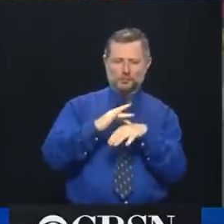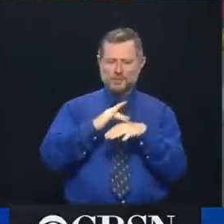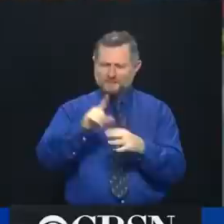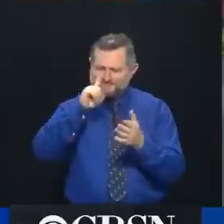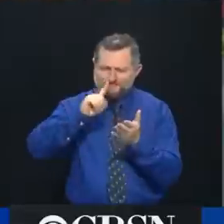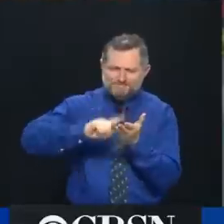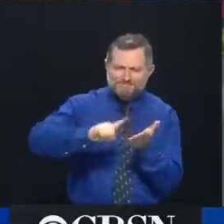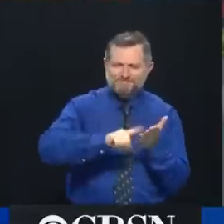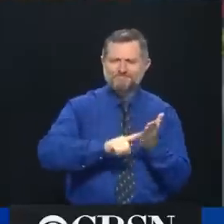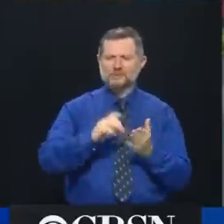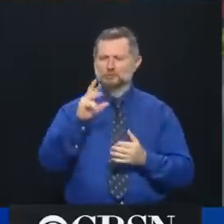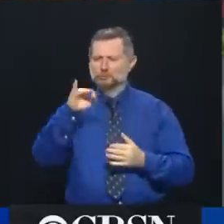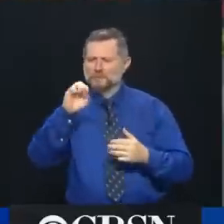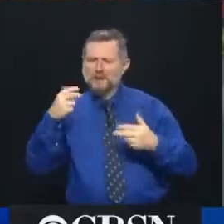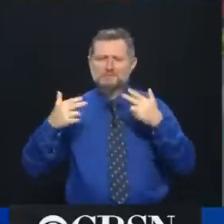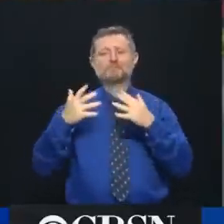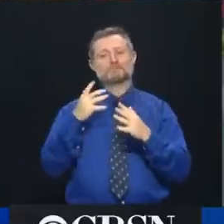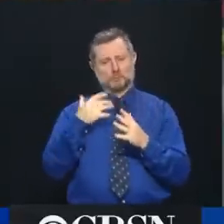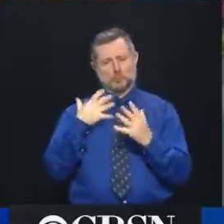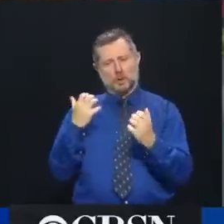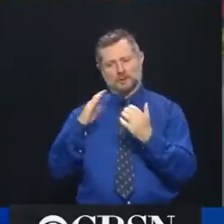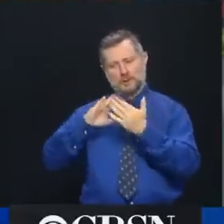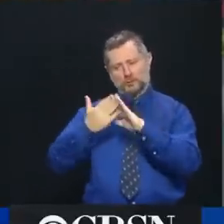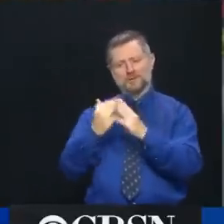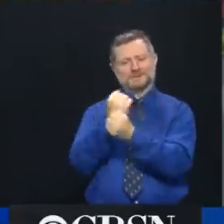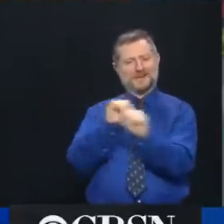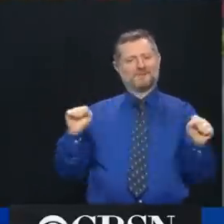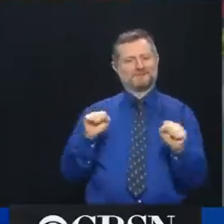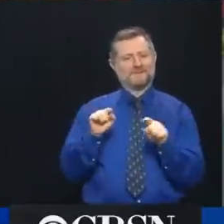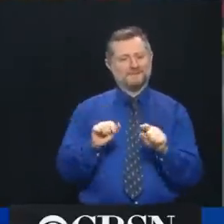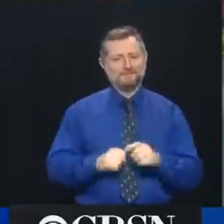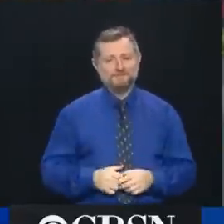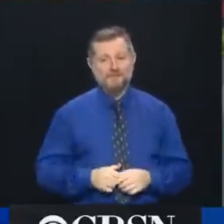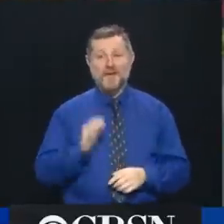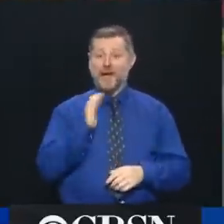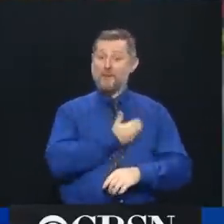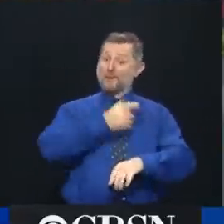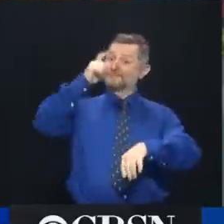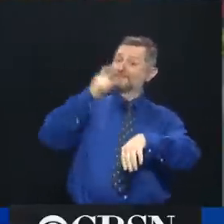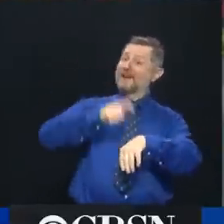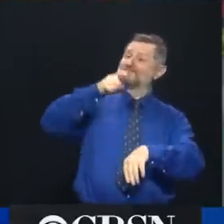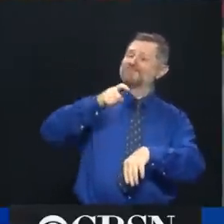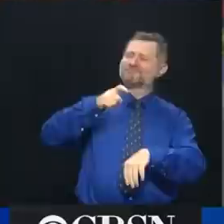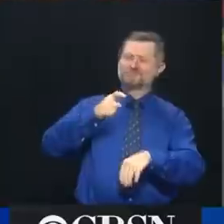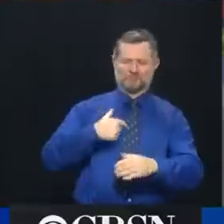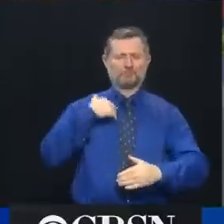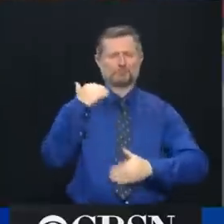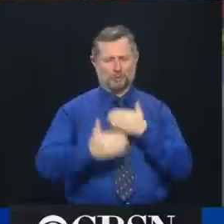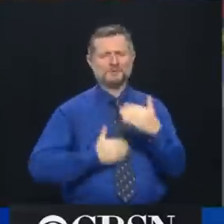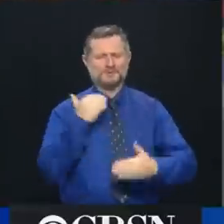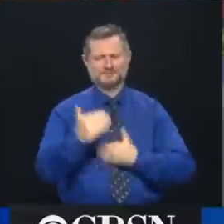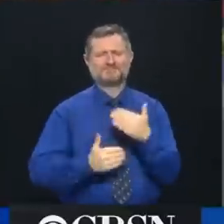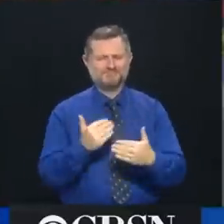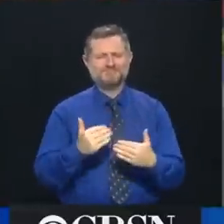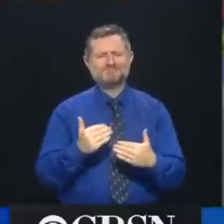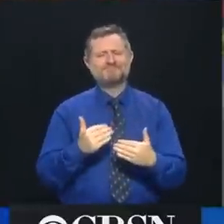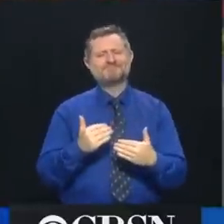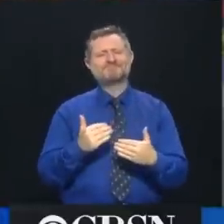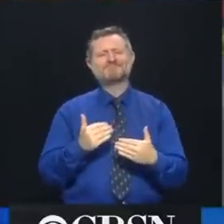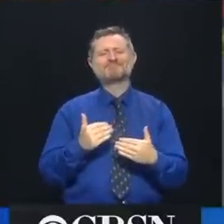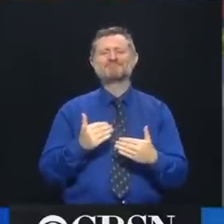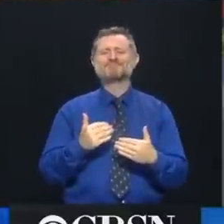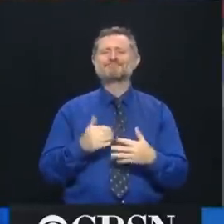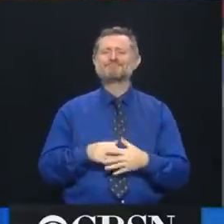keep our residents and children safe it's our time to make greater progress in ending the ugly specter of